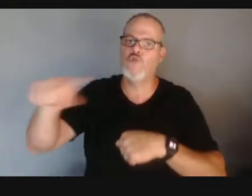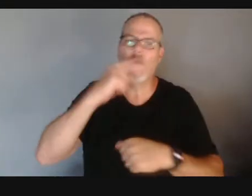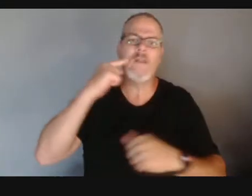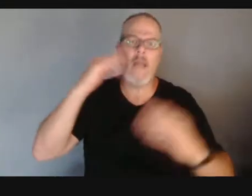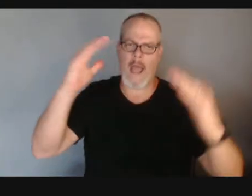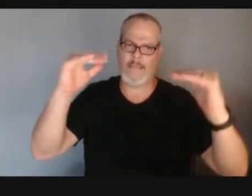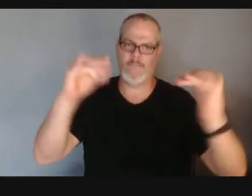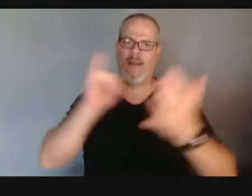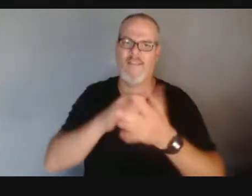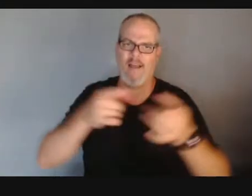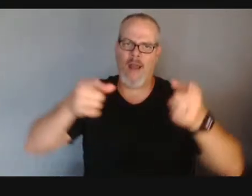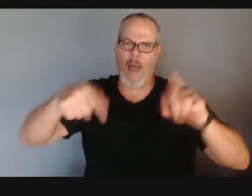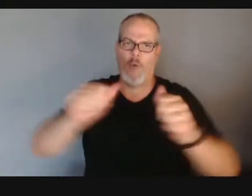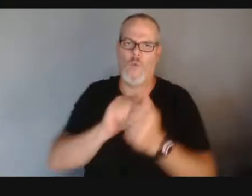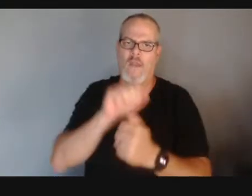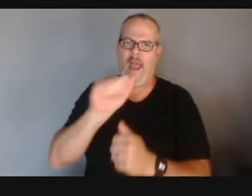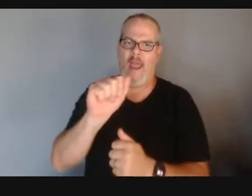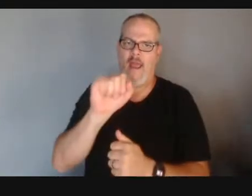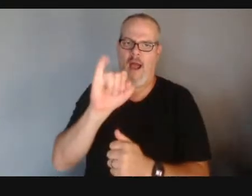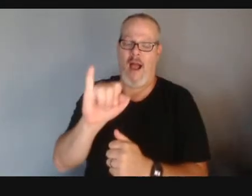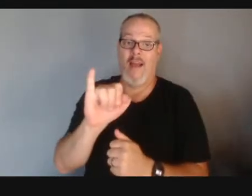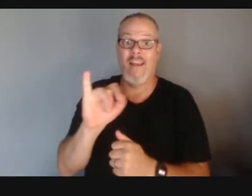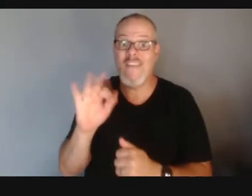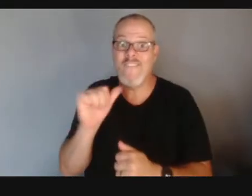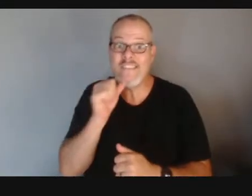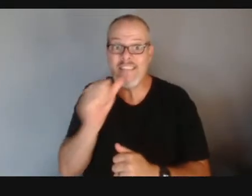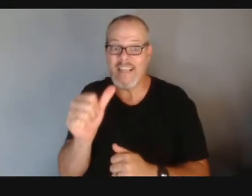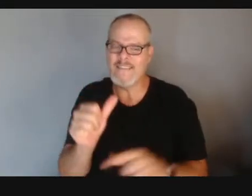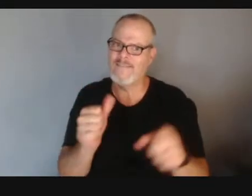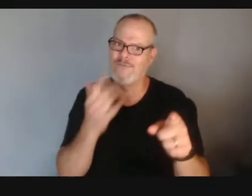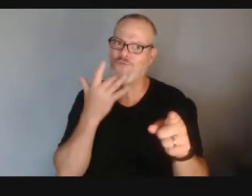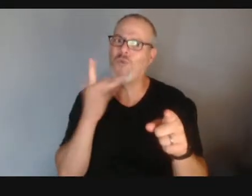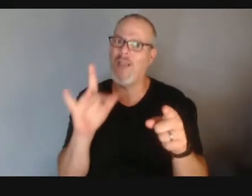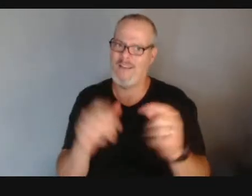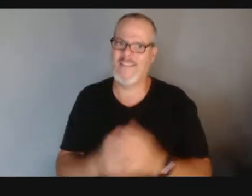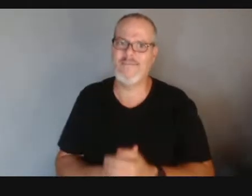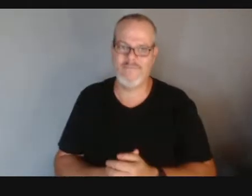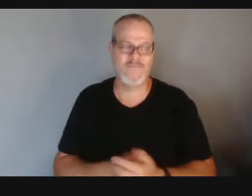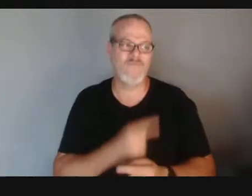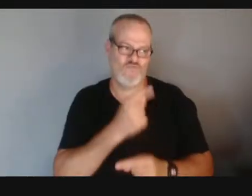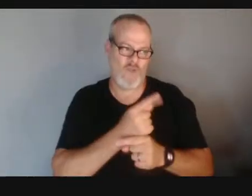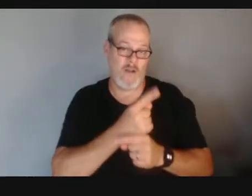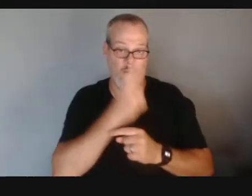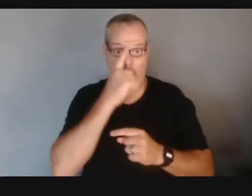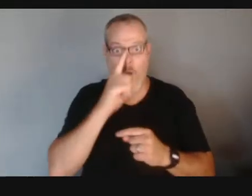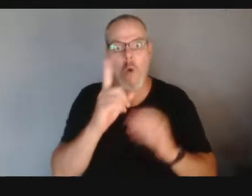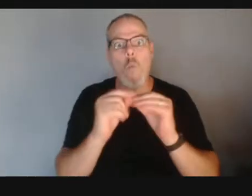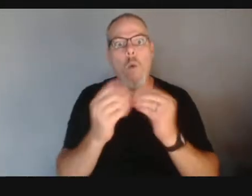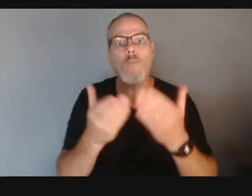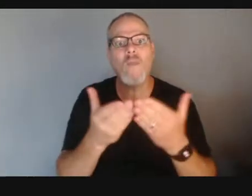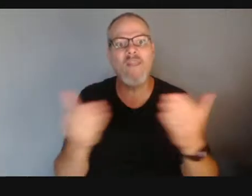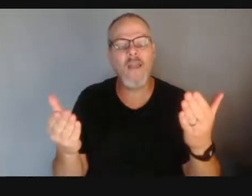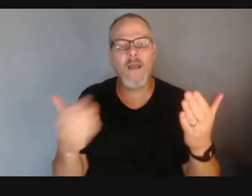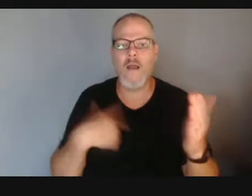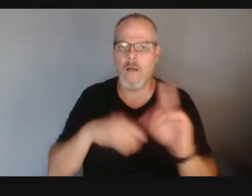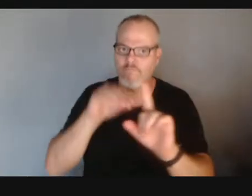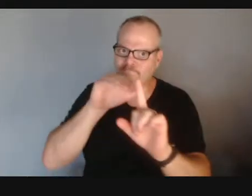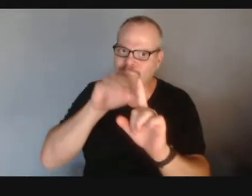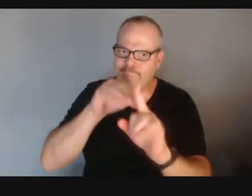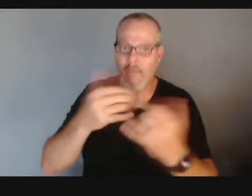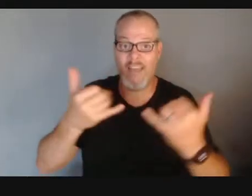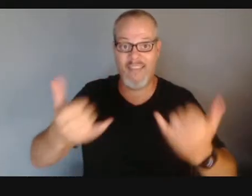Right. Yep. And if it doesn't, you're lucky. Yeah. Absolutely. One more thing, Dane. The reminder this